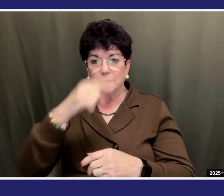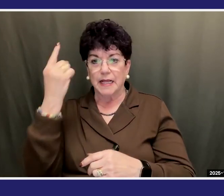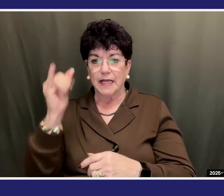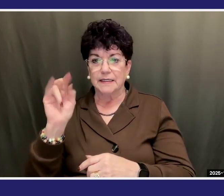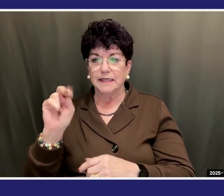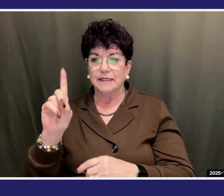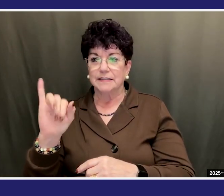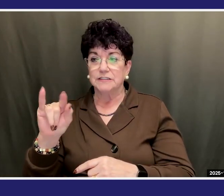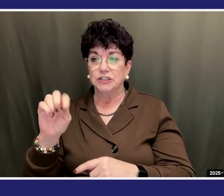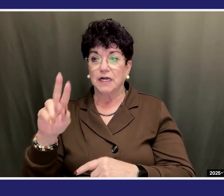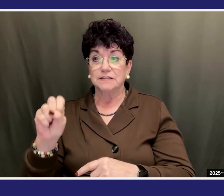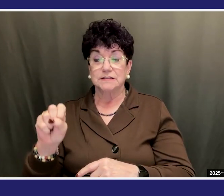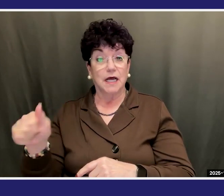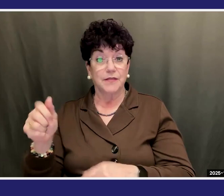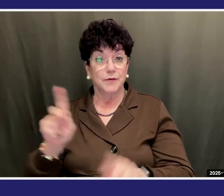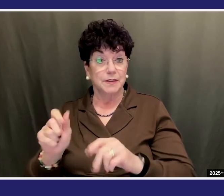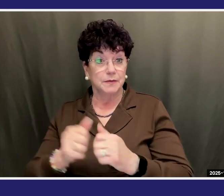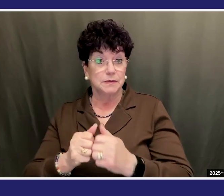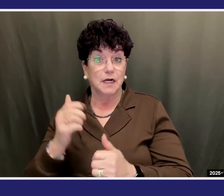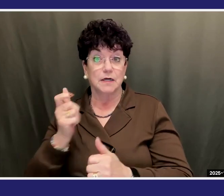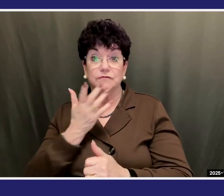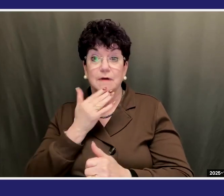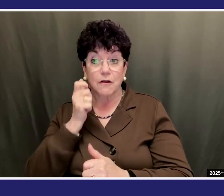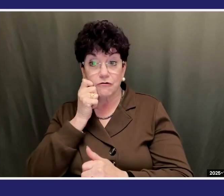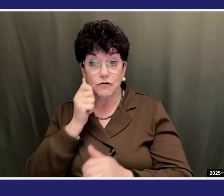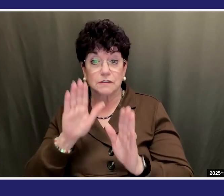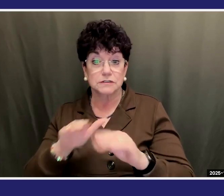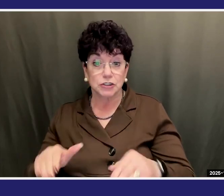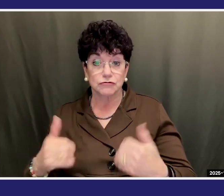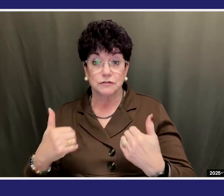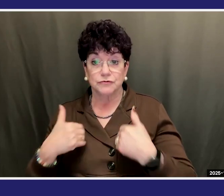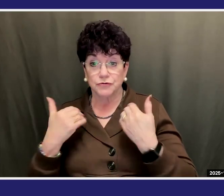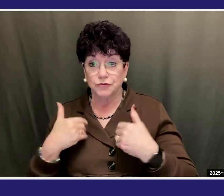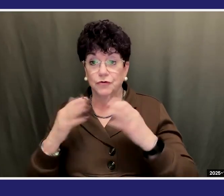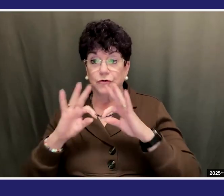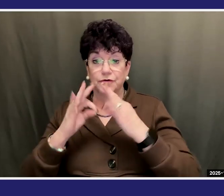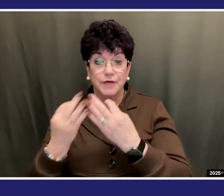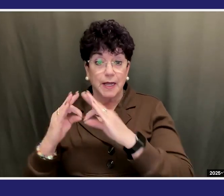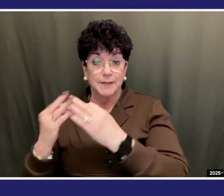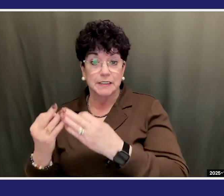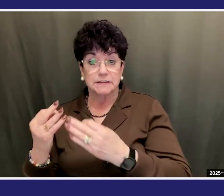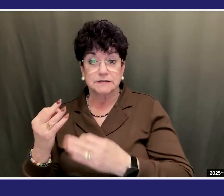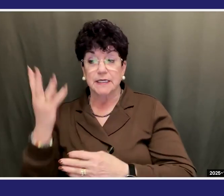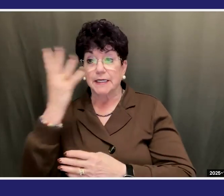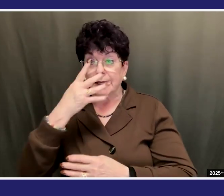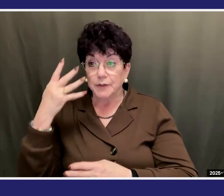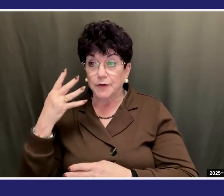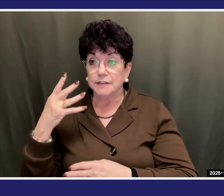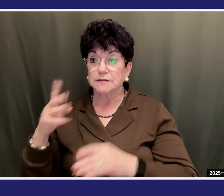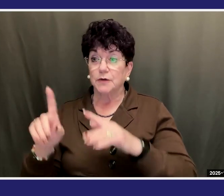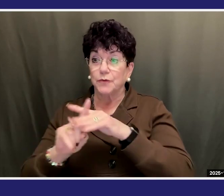and other people of color, children, youth, and families, immigrant and refugee populations,